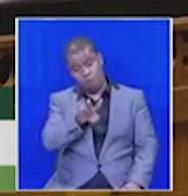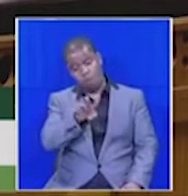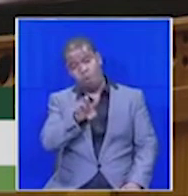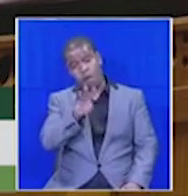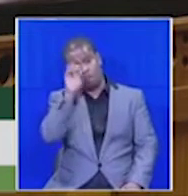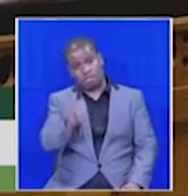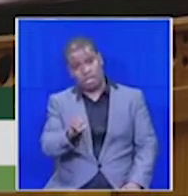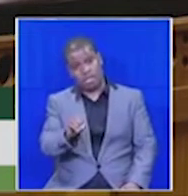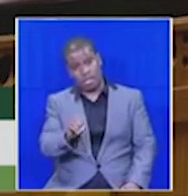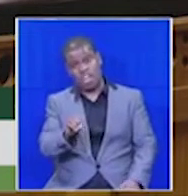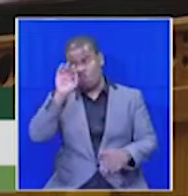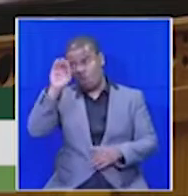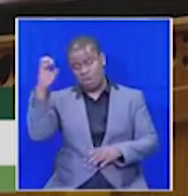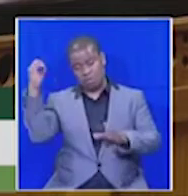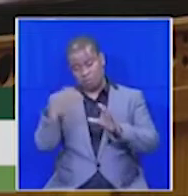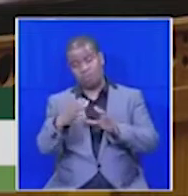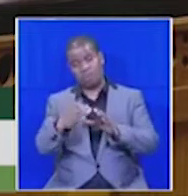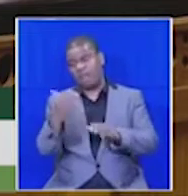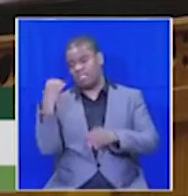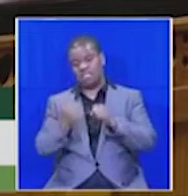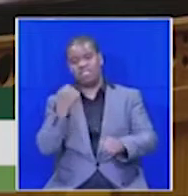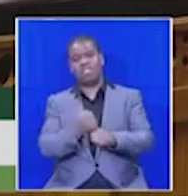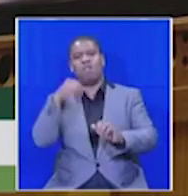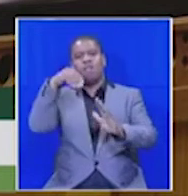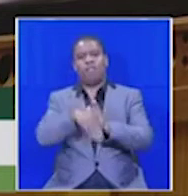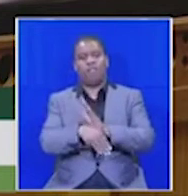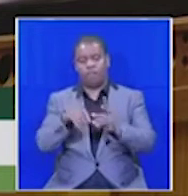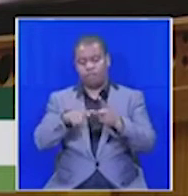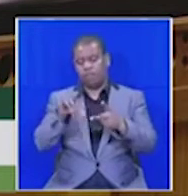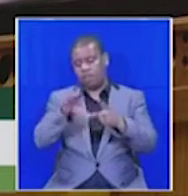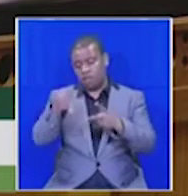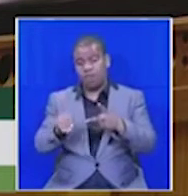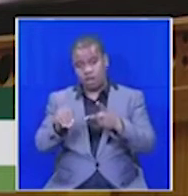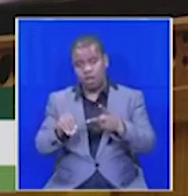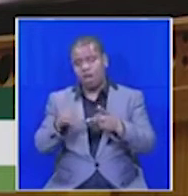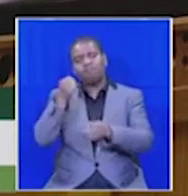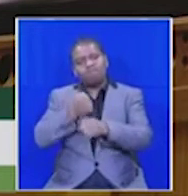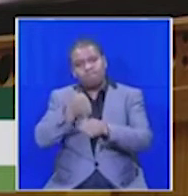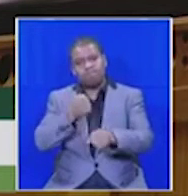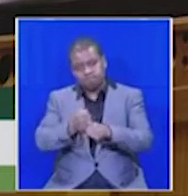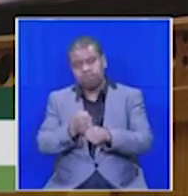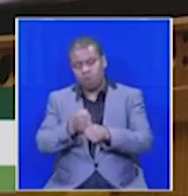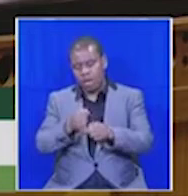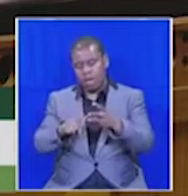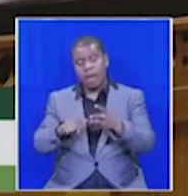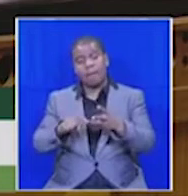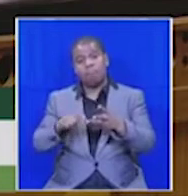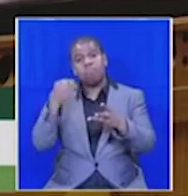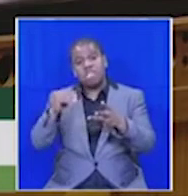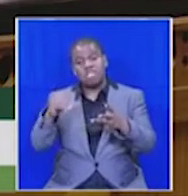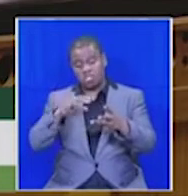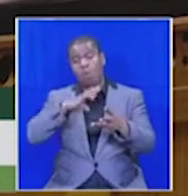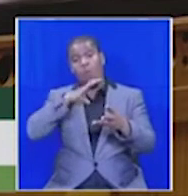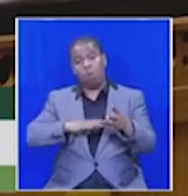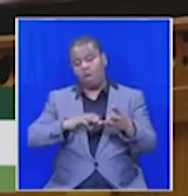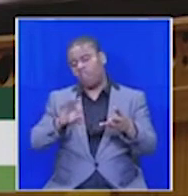decline in foreign direct investment last year alone. Manufacturing production flatlining. Business confidence at